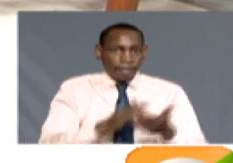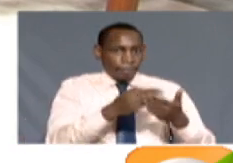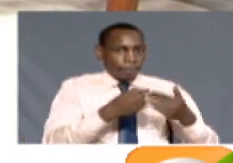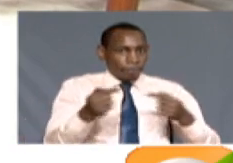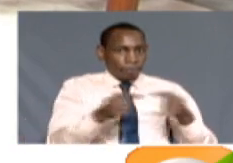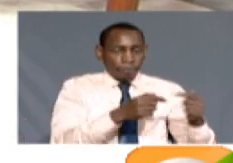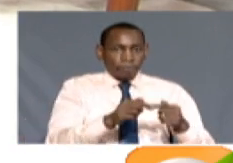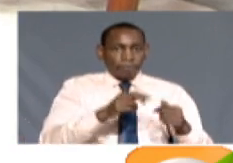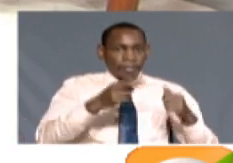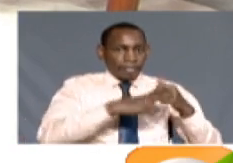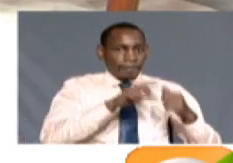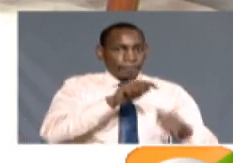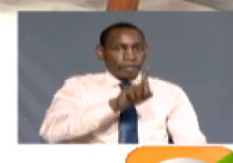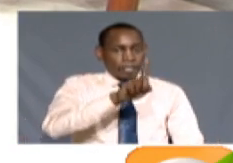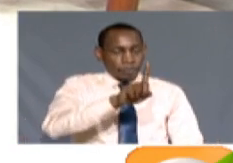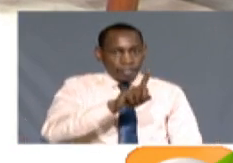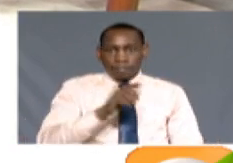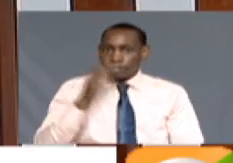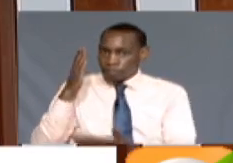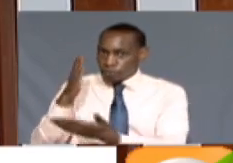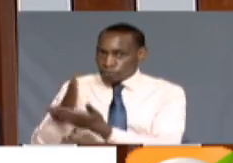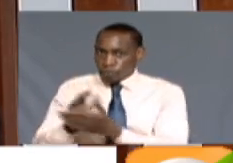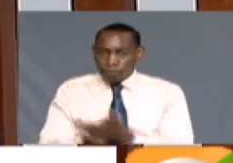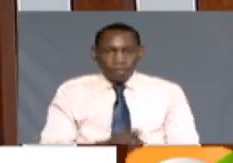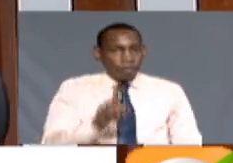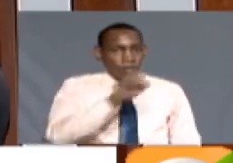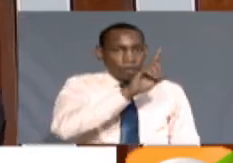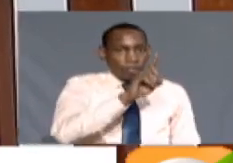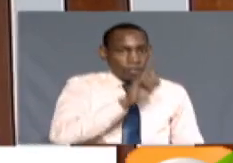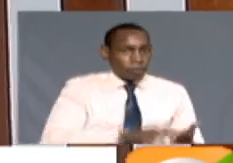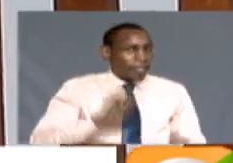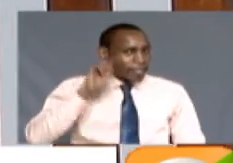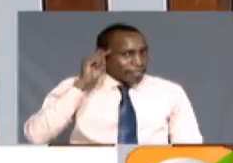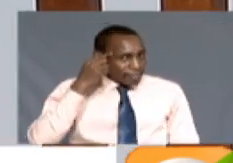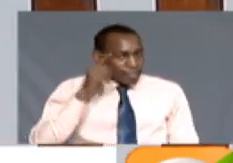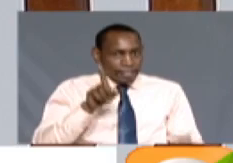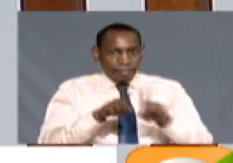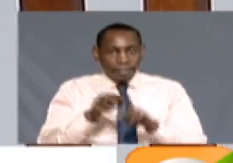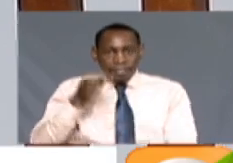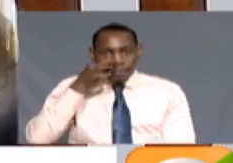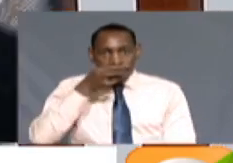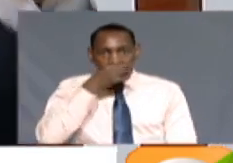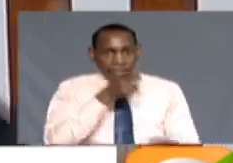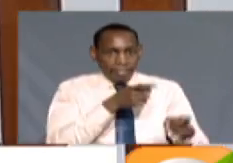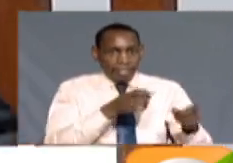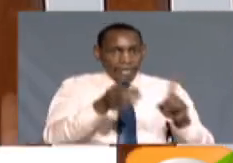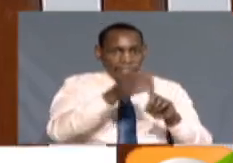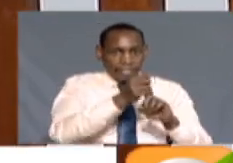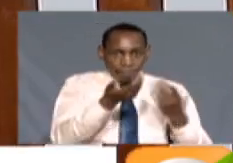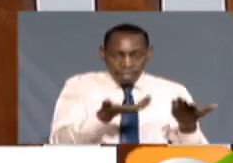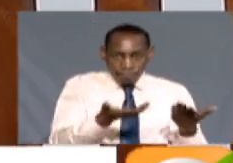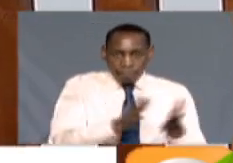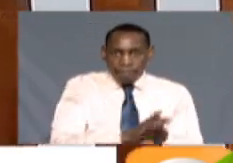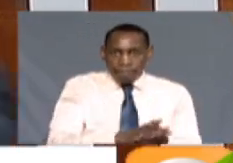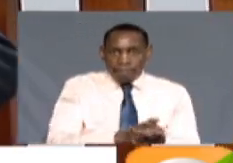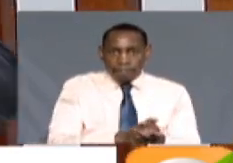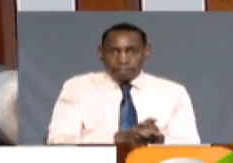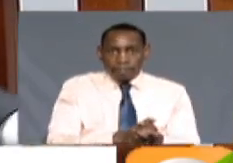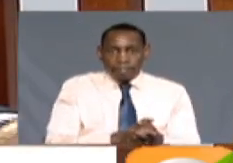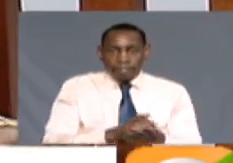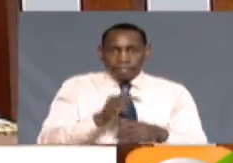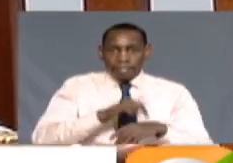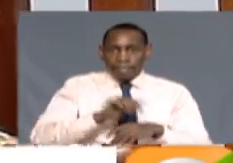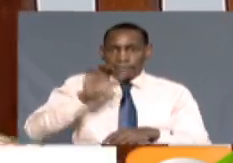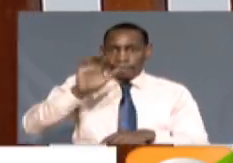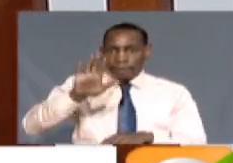Correct. It is just a question of things. And you know why Kibaki managed that? Tell me. At 5, Kibaki has